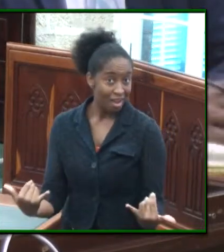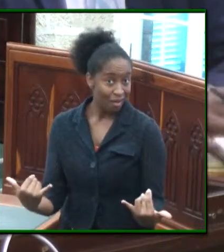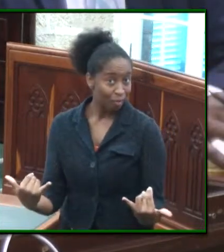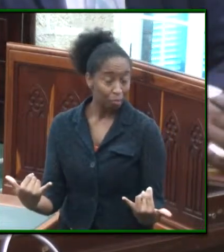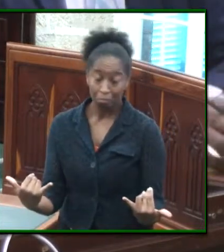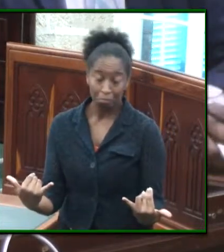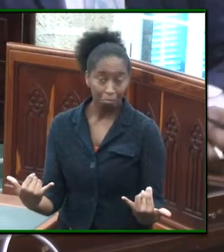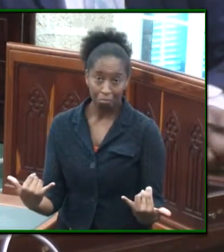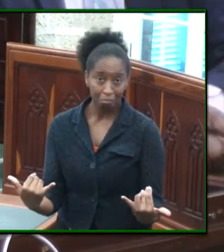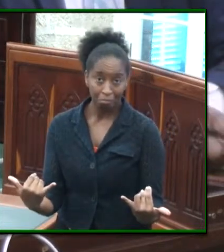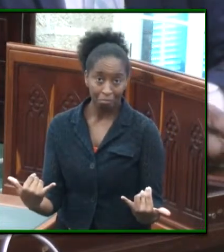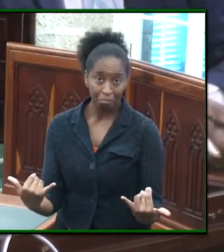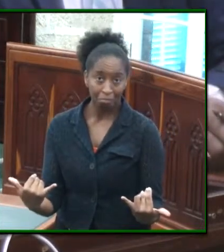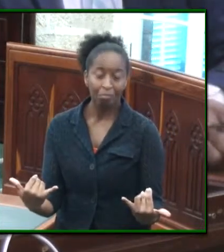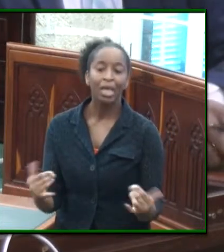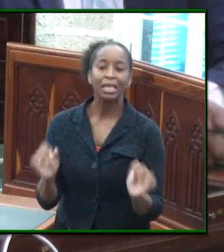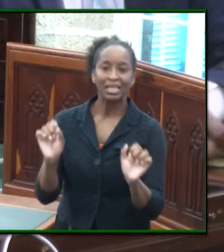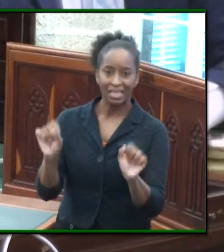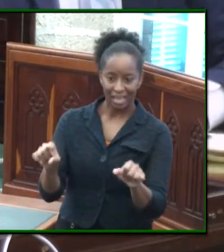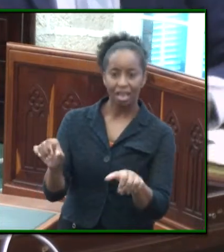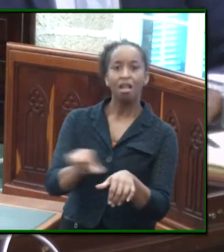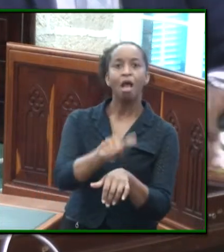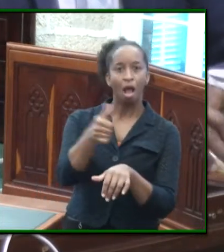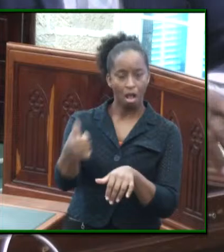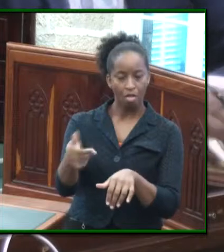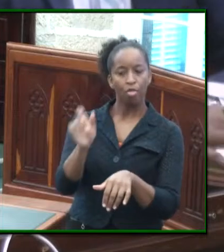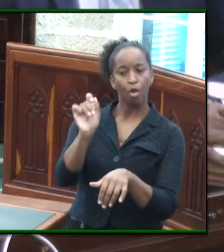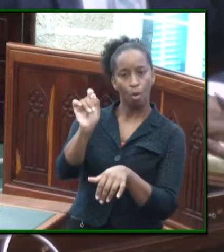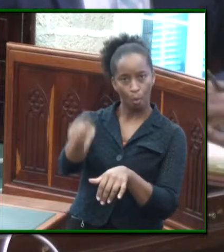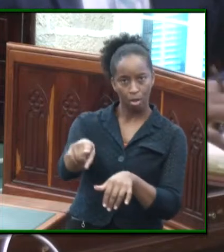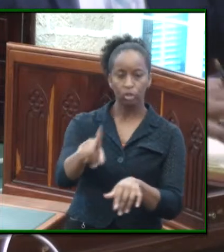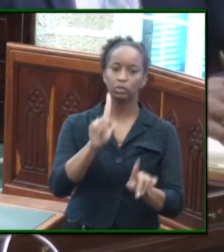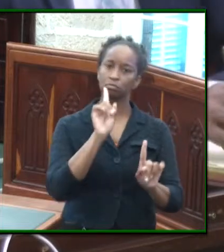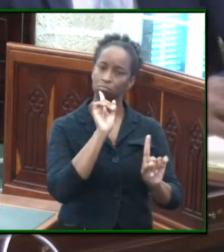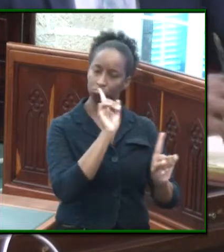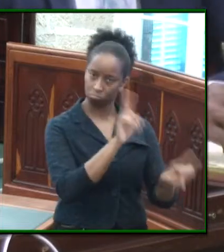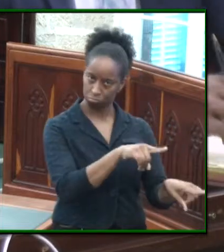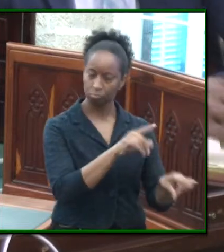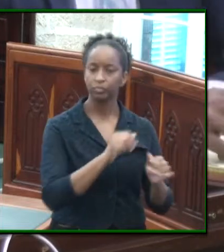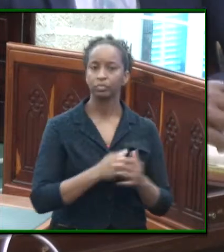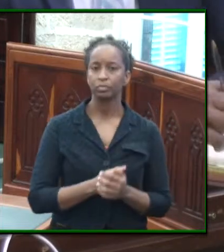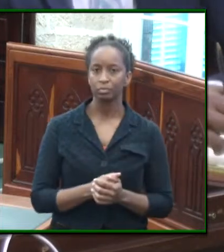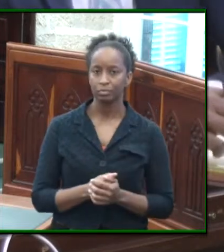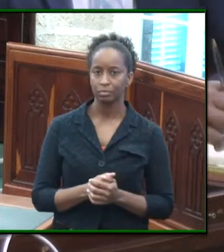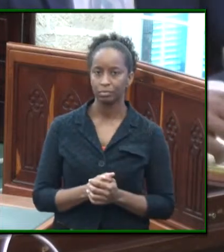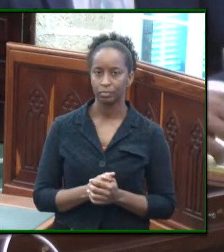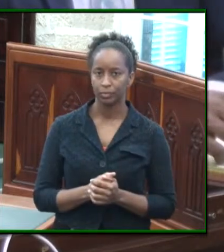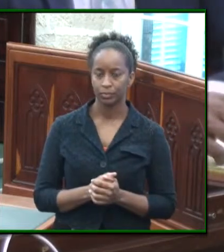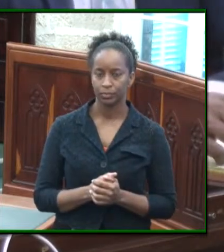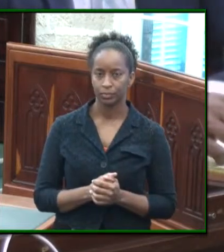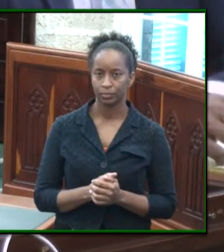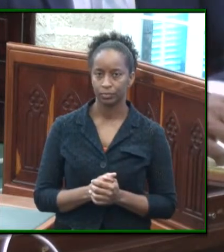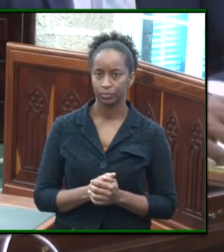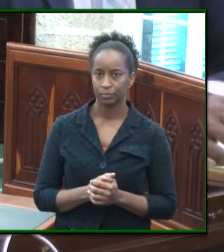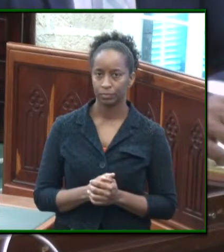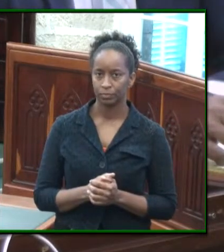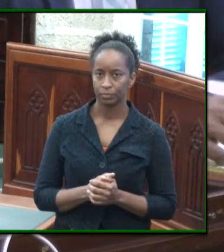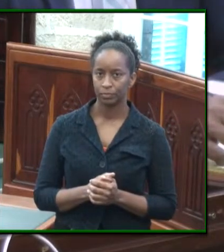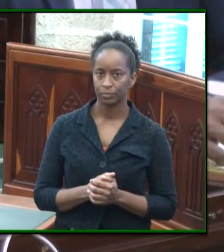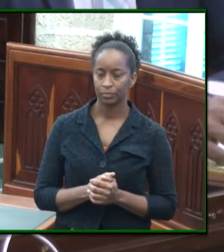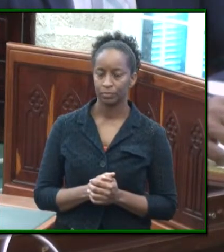As I wrap up this exercise, I believe it is fair to say, I beg your pardon,